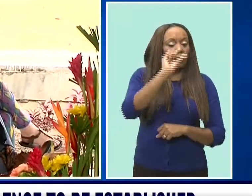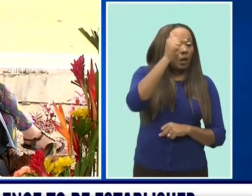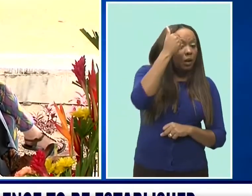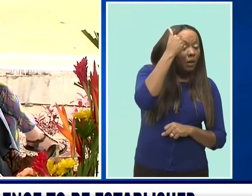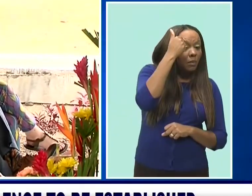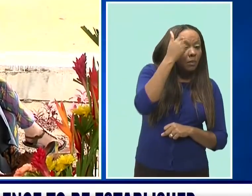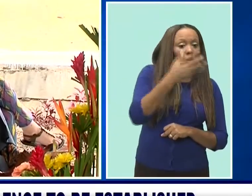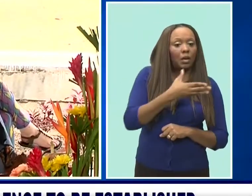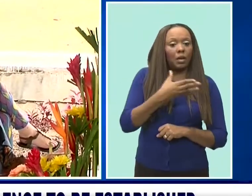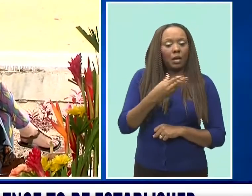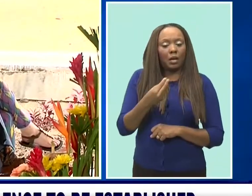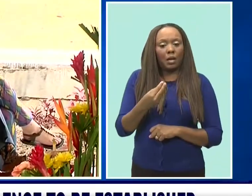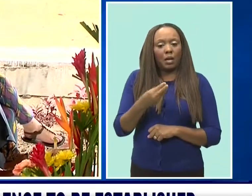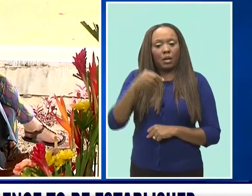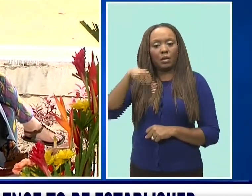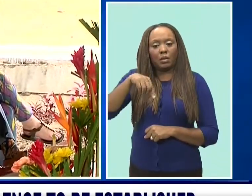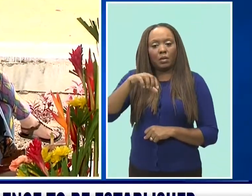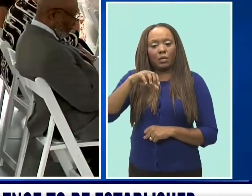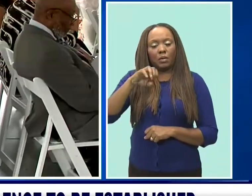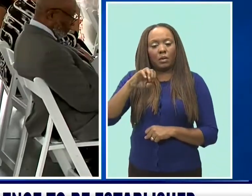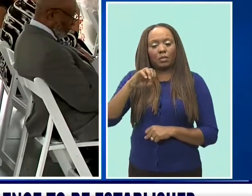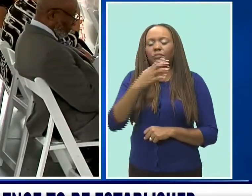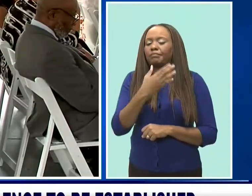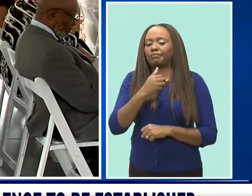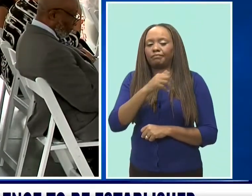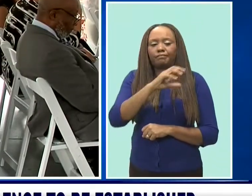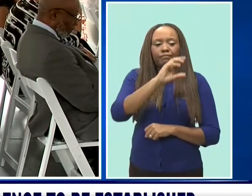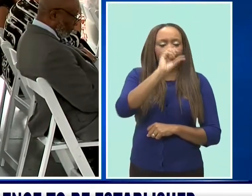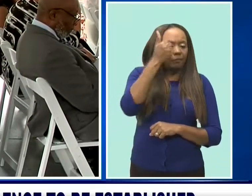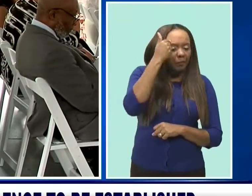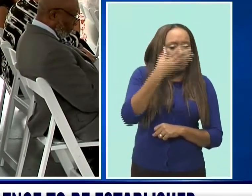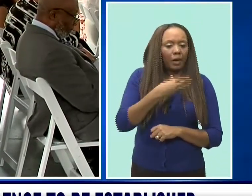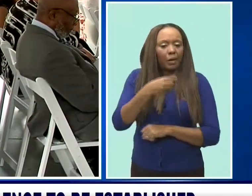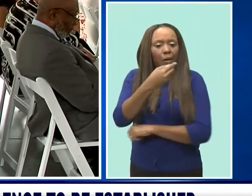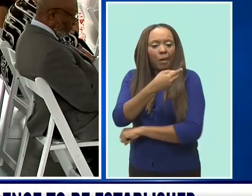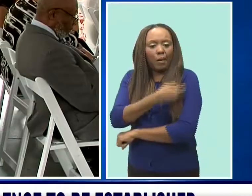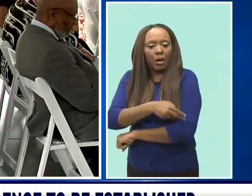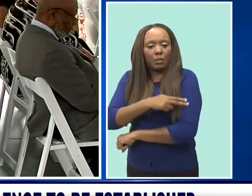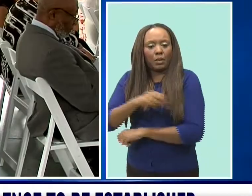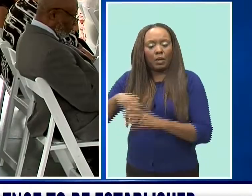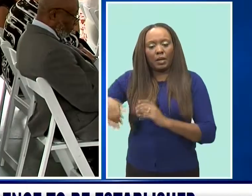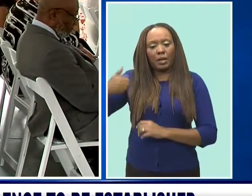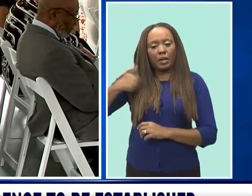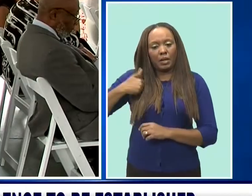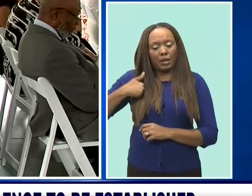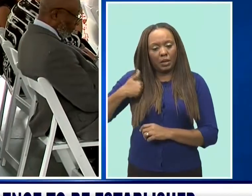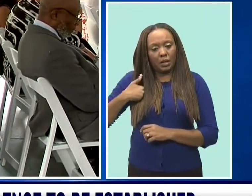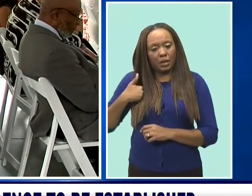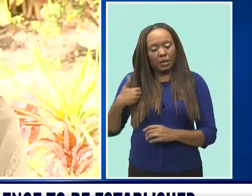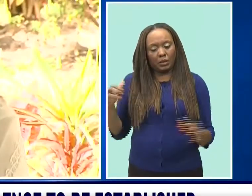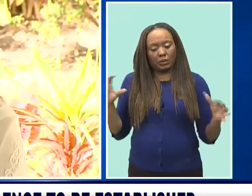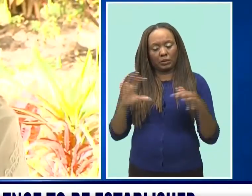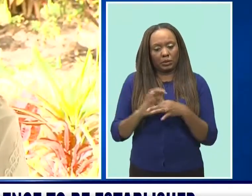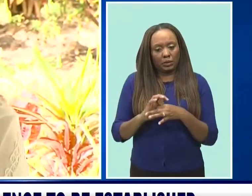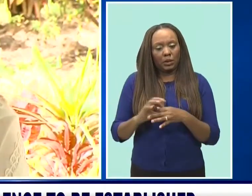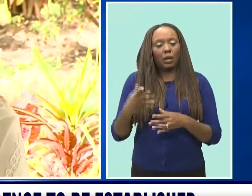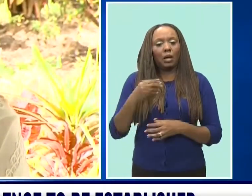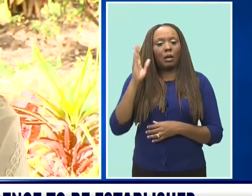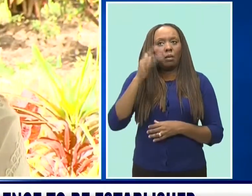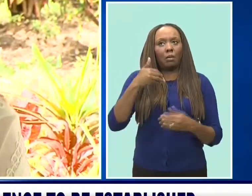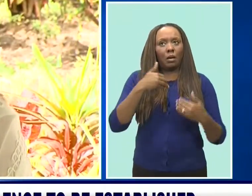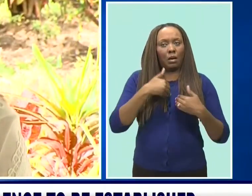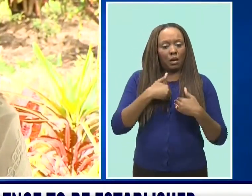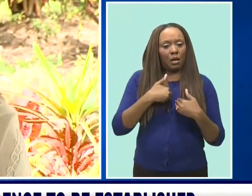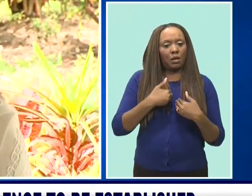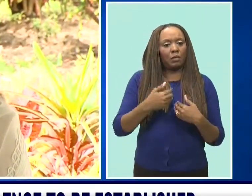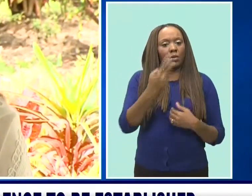Barbados and the Hospital for Sick Children in Toronto, with support from the Les Louis Shaw Foundation and the Clinton